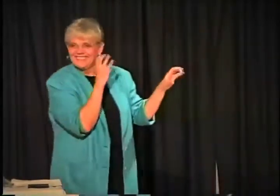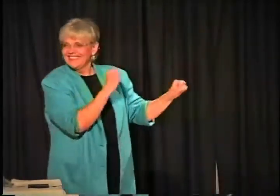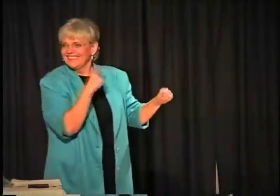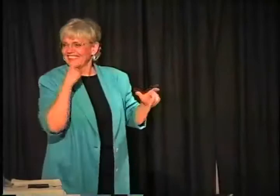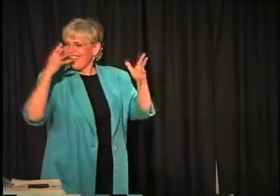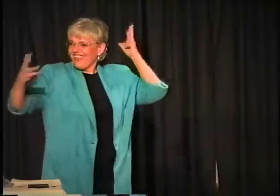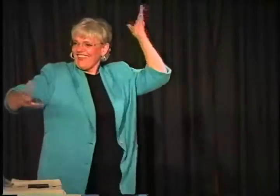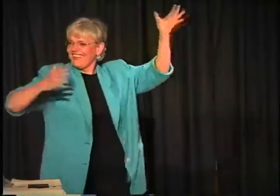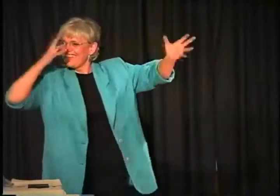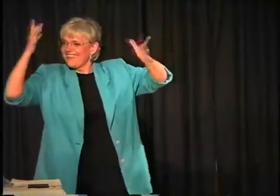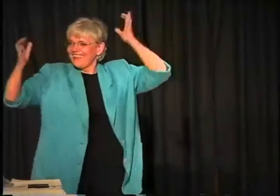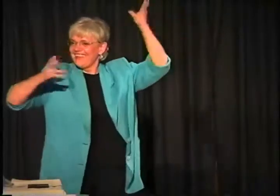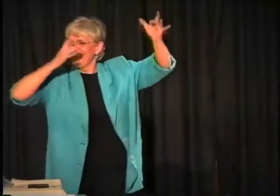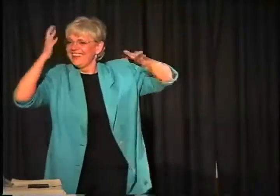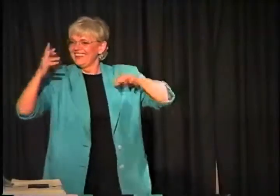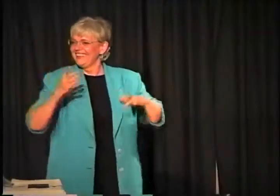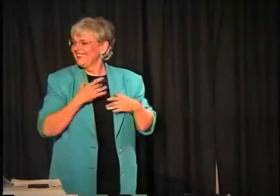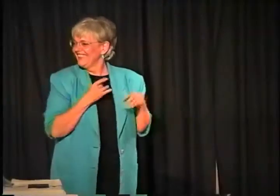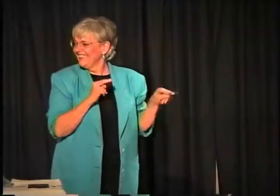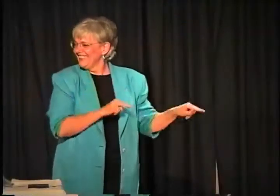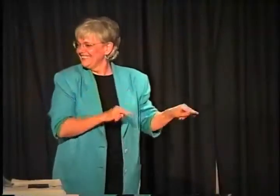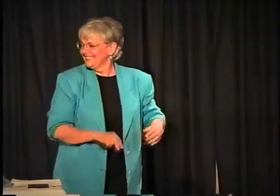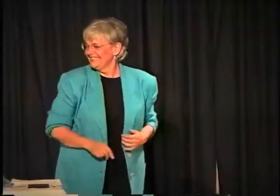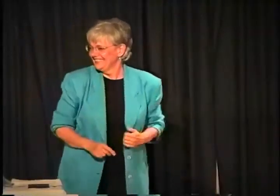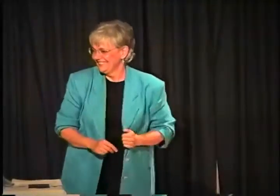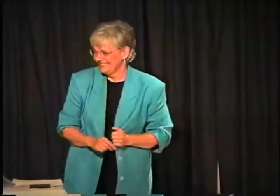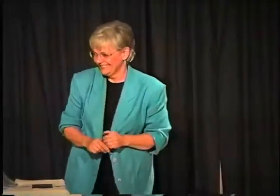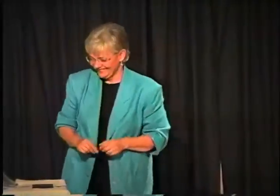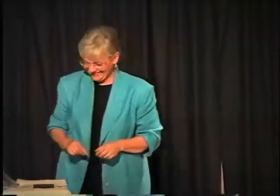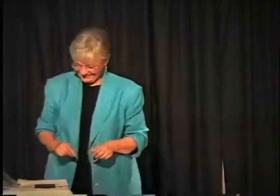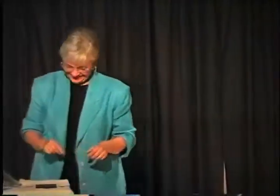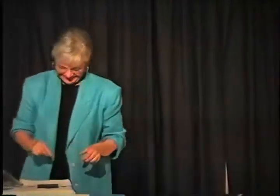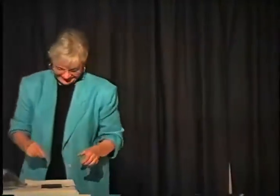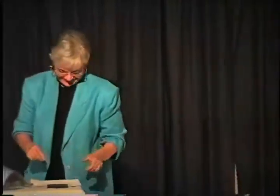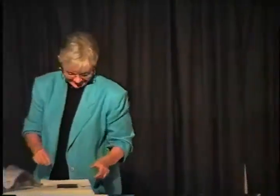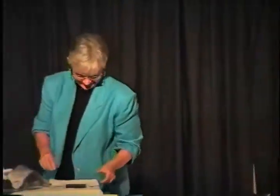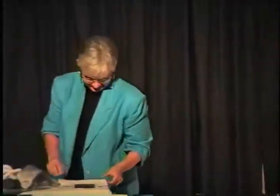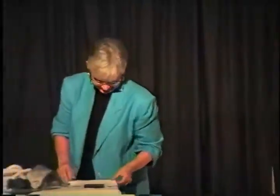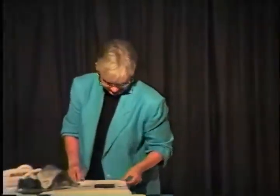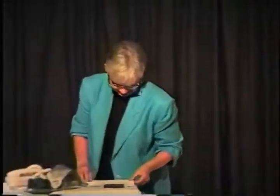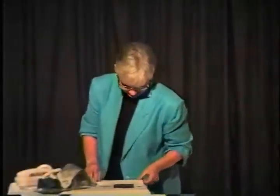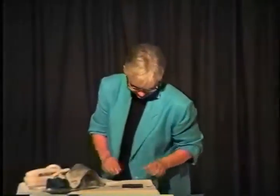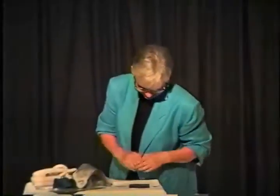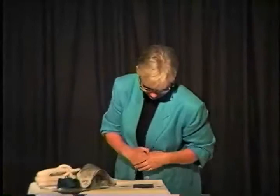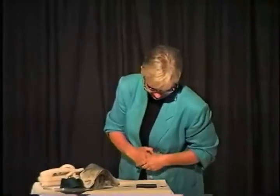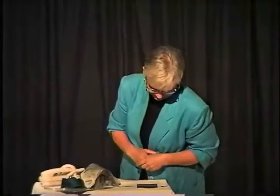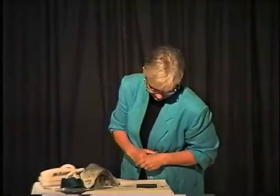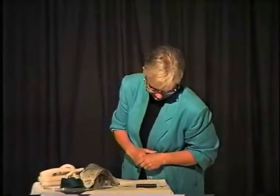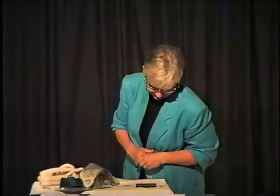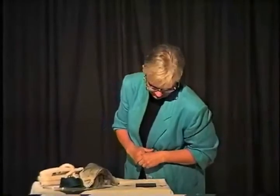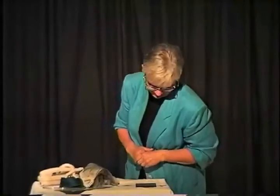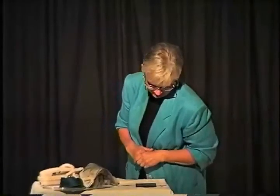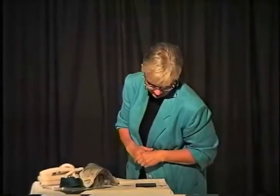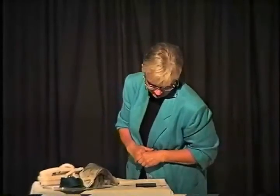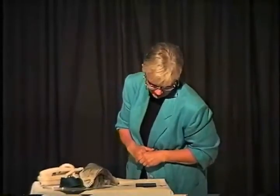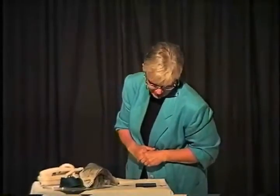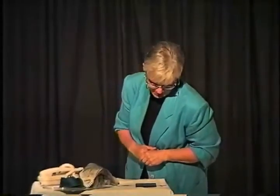These bizarre, exaggerated gestures going on and the mouth movements, it's crazy.